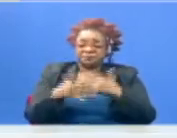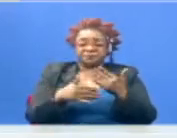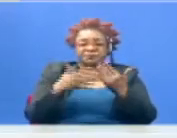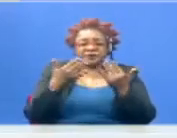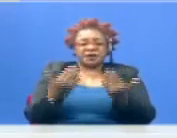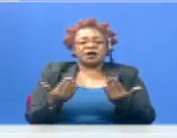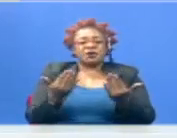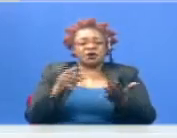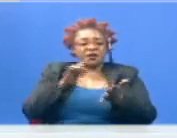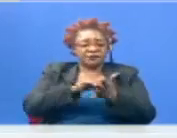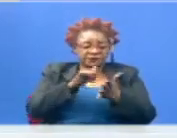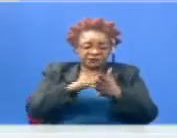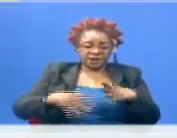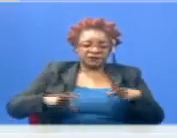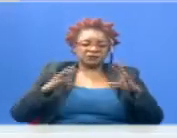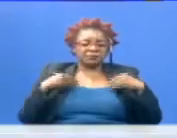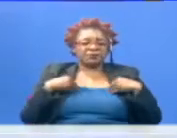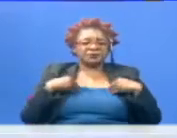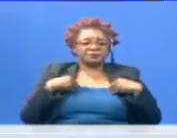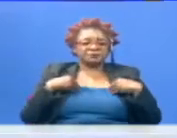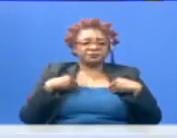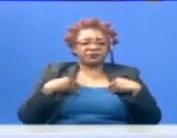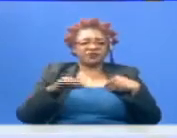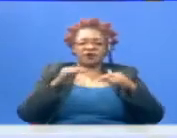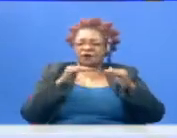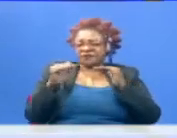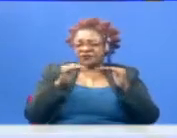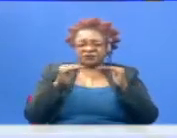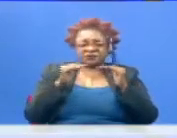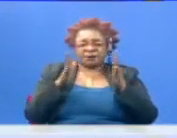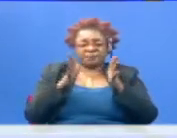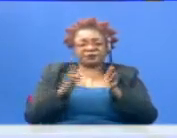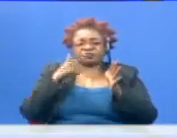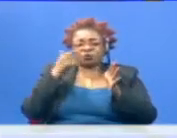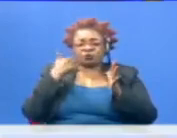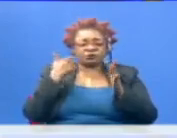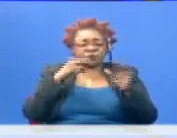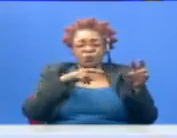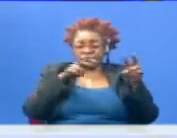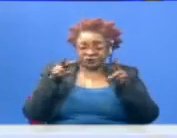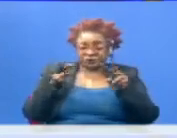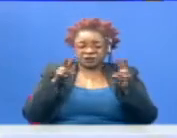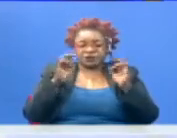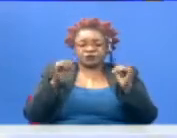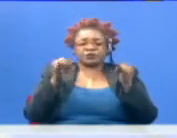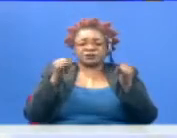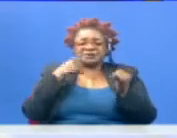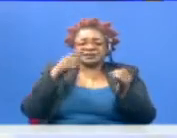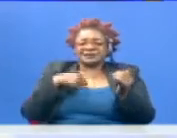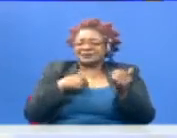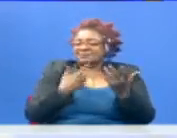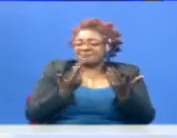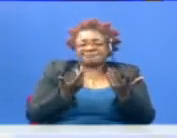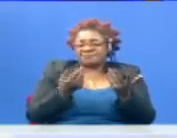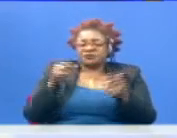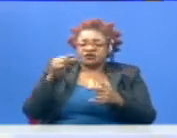lifted, for the average viewer that is watching you right now, tell us, what is